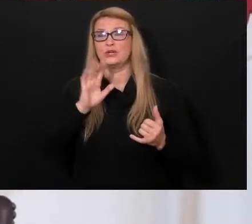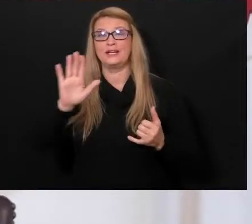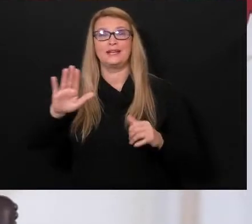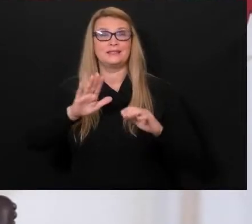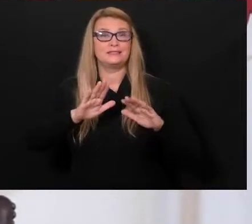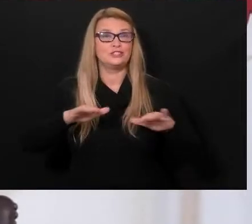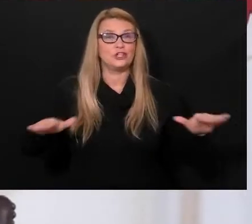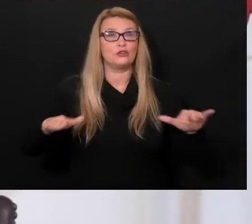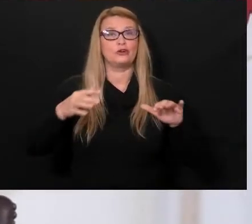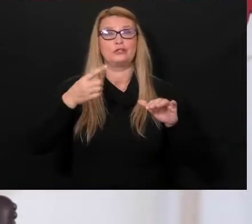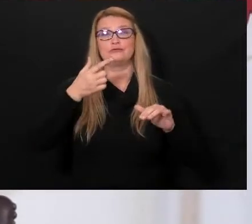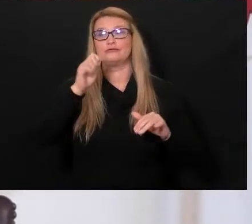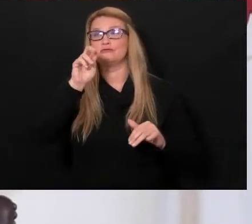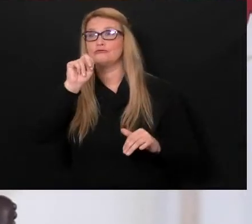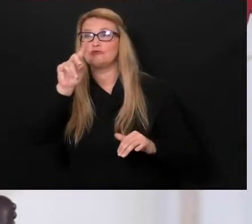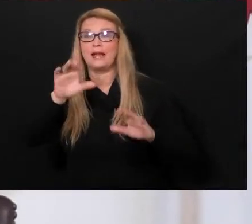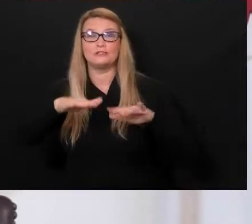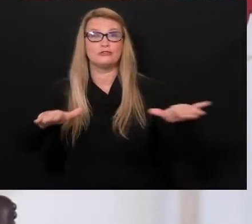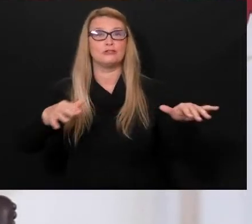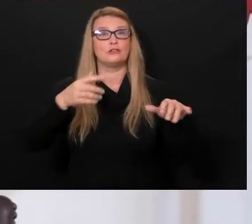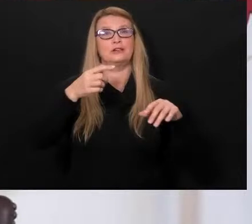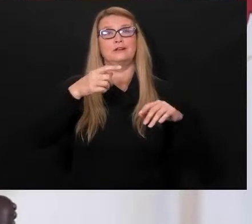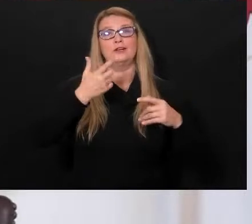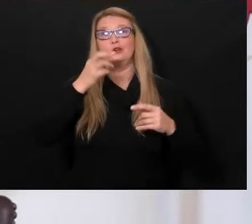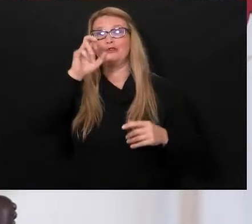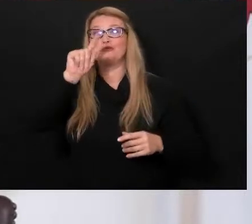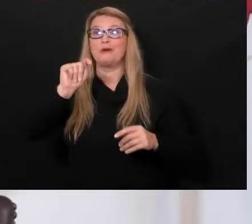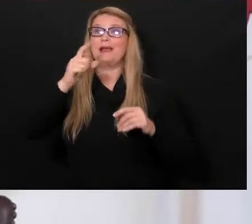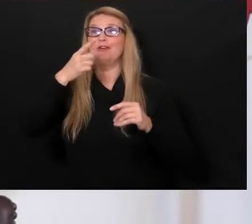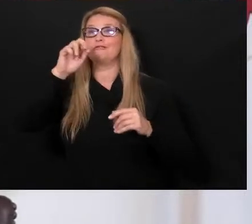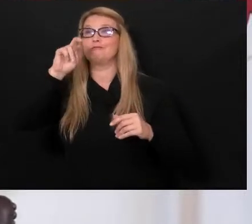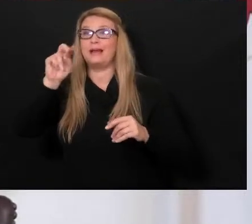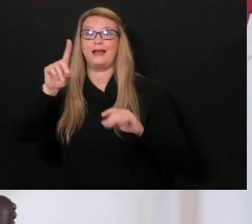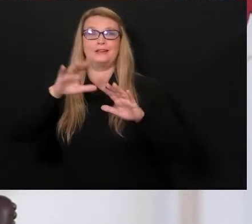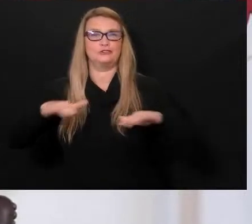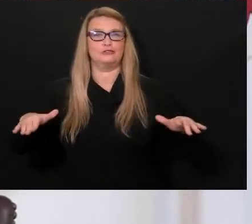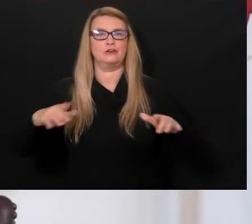grandchildren, maybe even great-grandchildren, you know, were there, and just